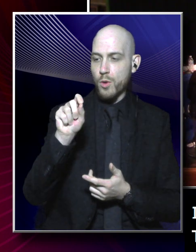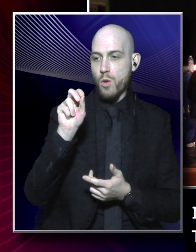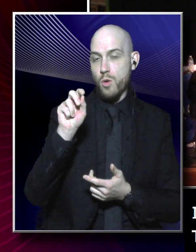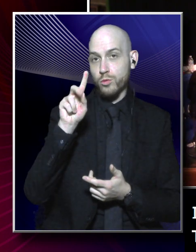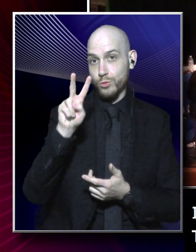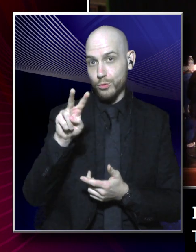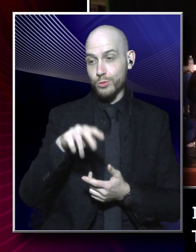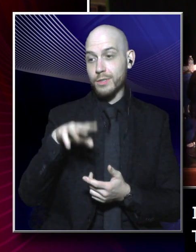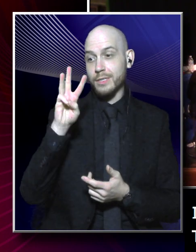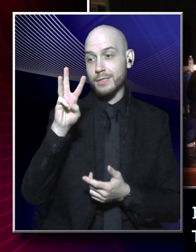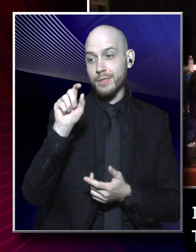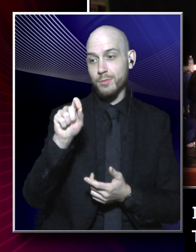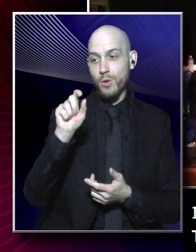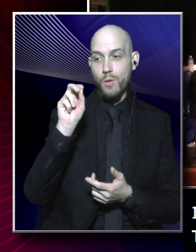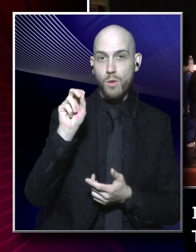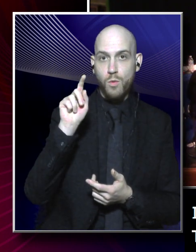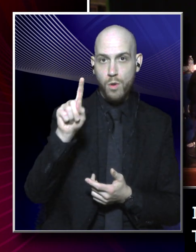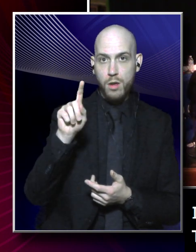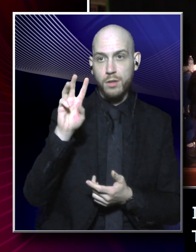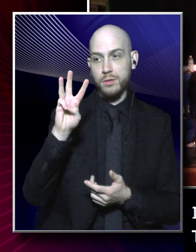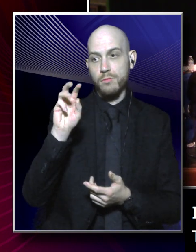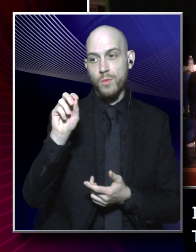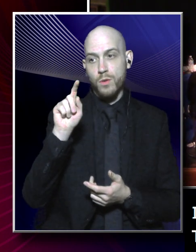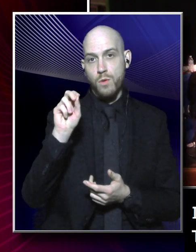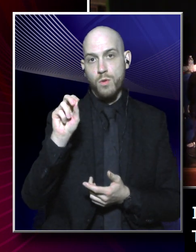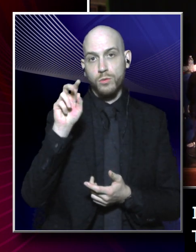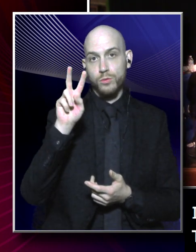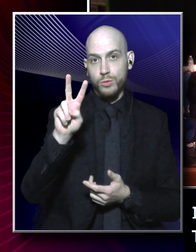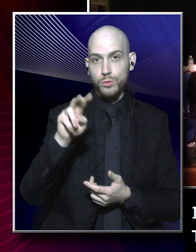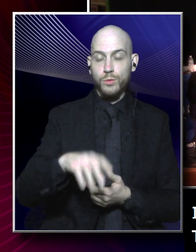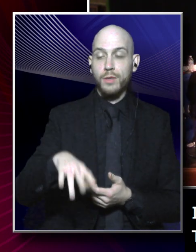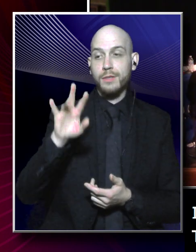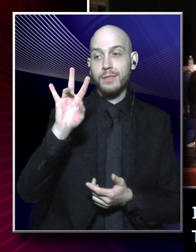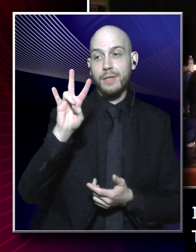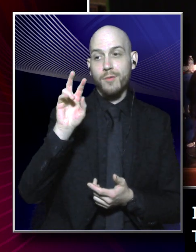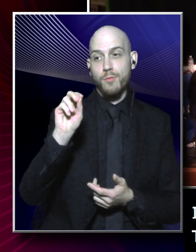6.02, 7.02, and 7.05.